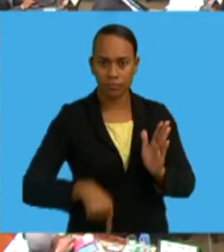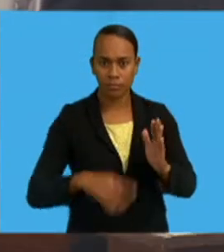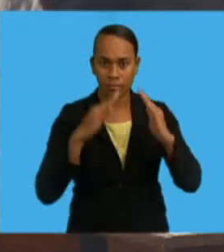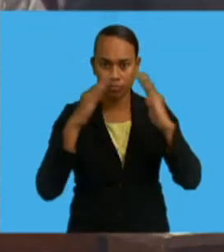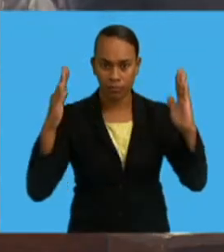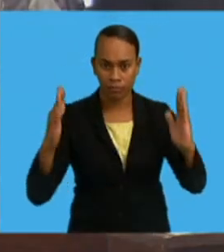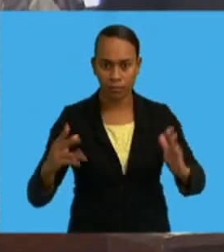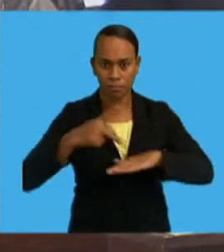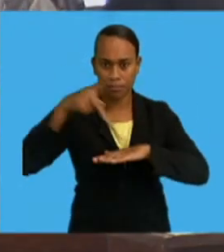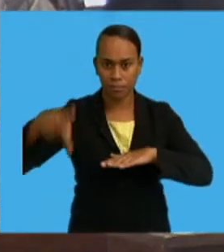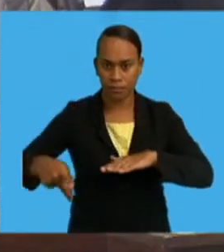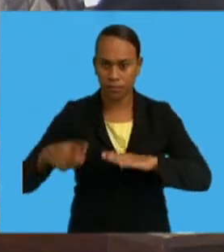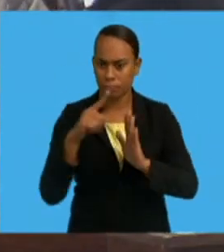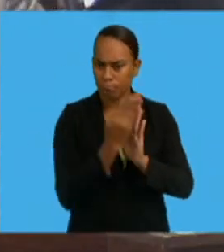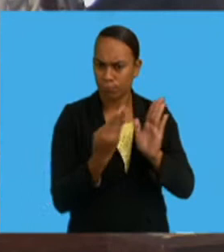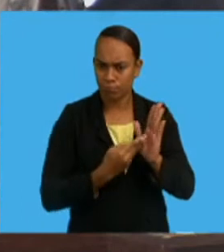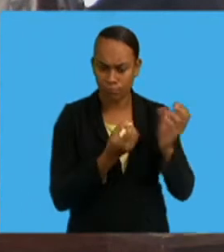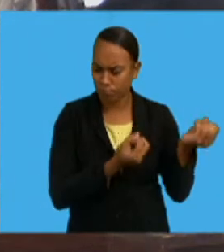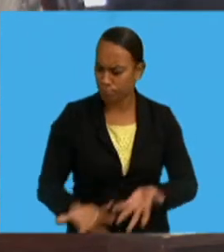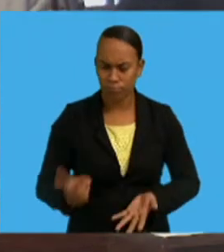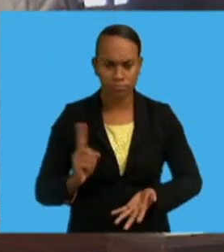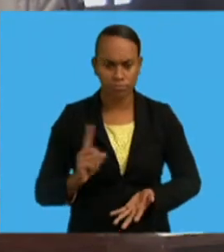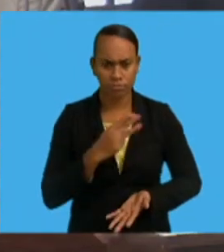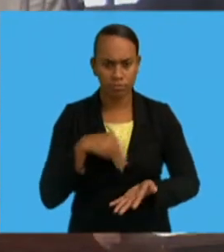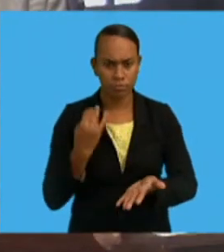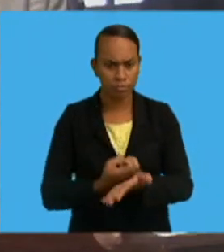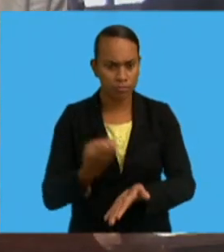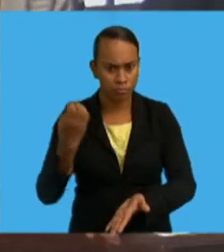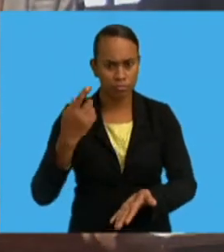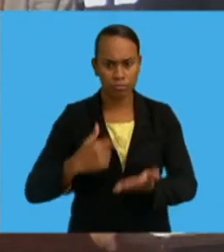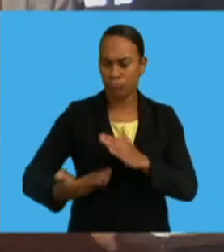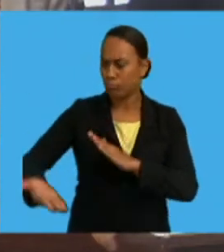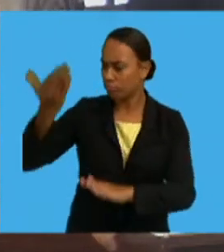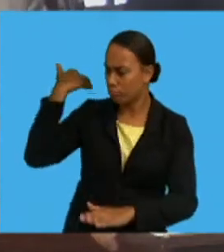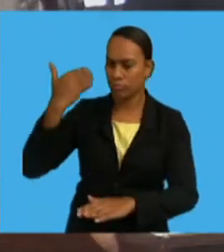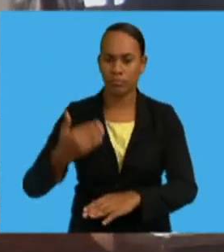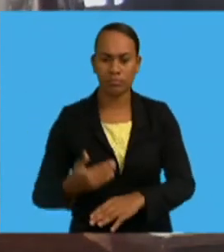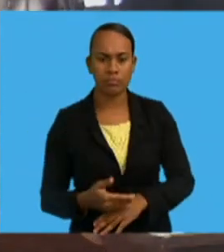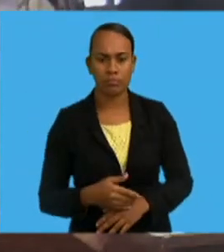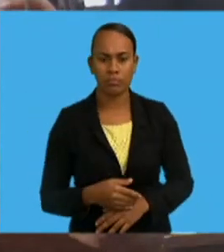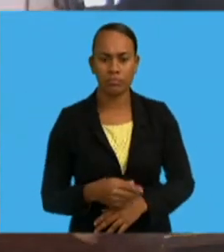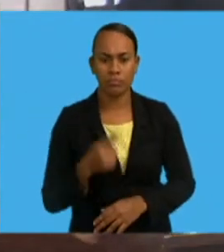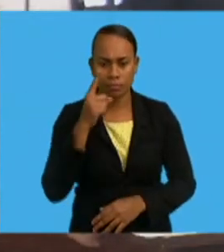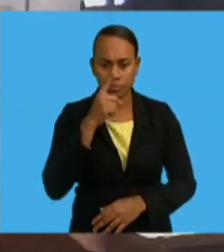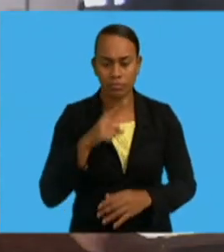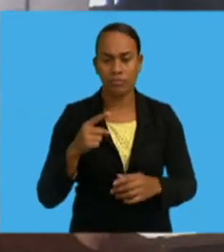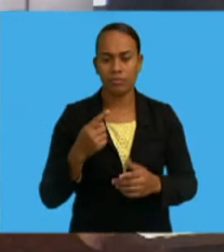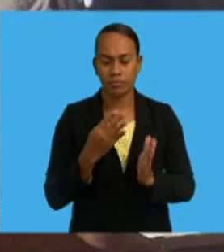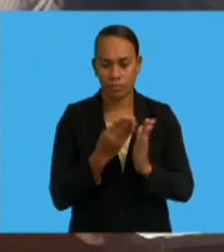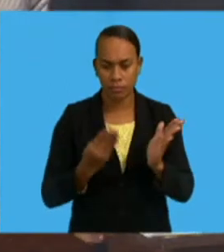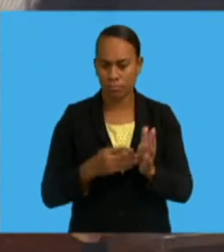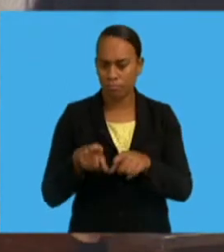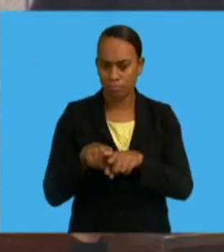Madam Speaker, the budget that was presented by the Minister for Economy on Thursday, 6 July, is indeed a people's budget. A people's